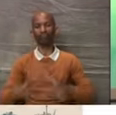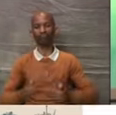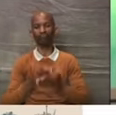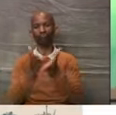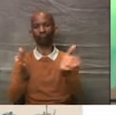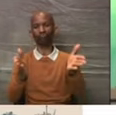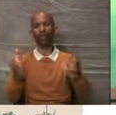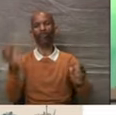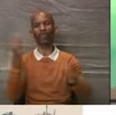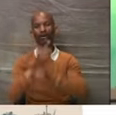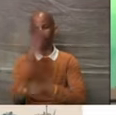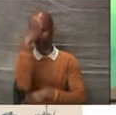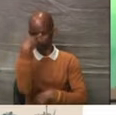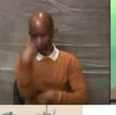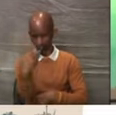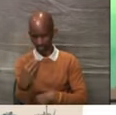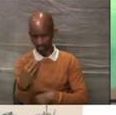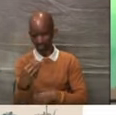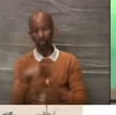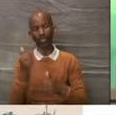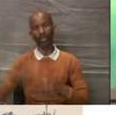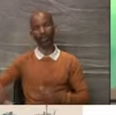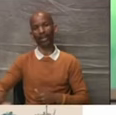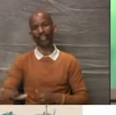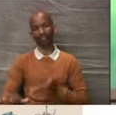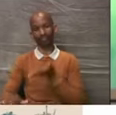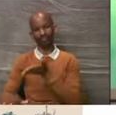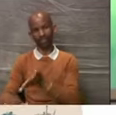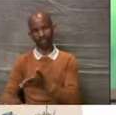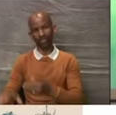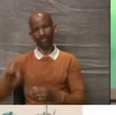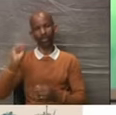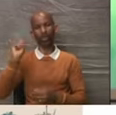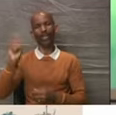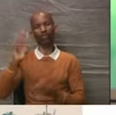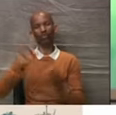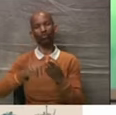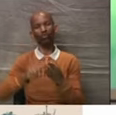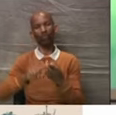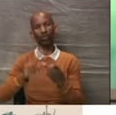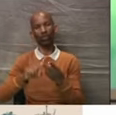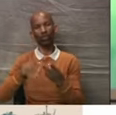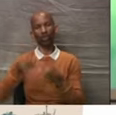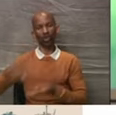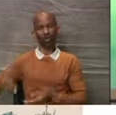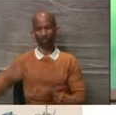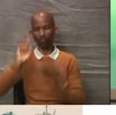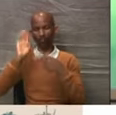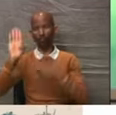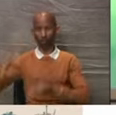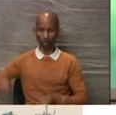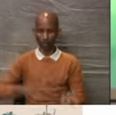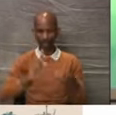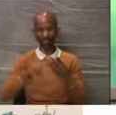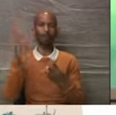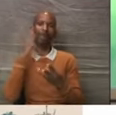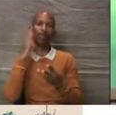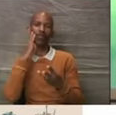of Gautrain to the following areas: Soweto, Four Ways,